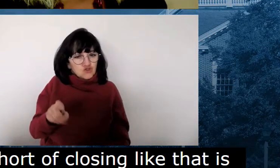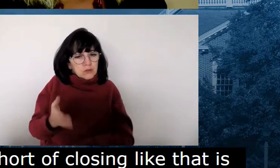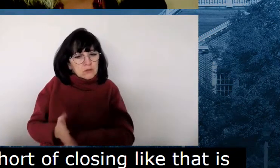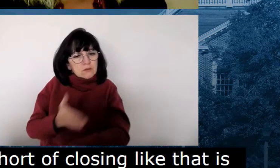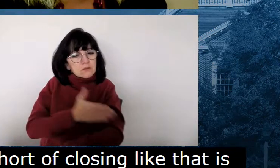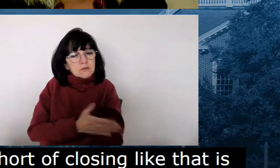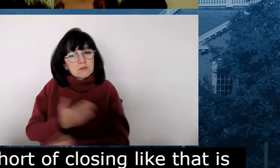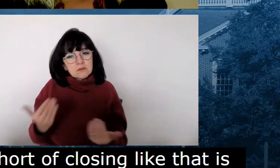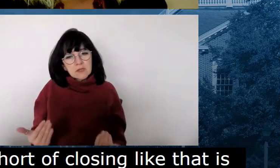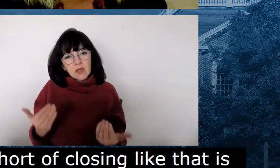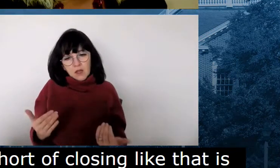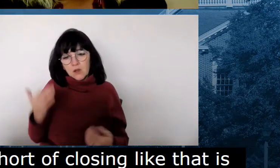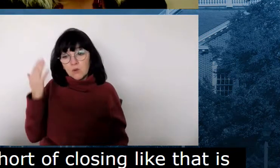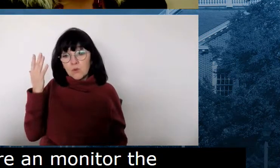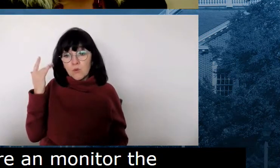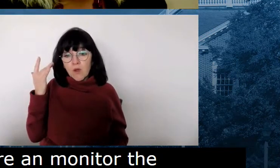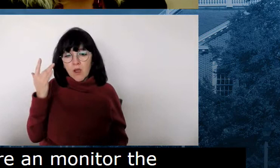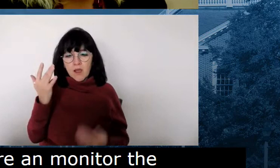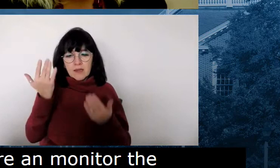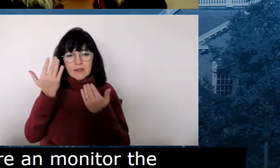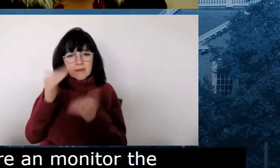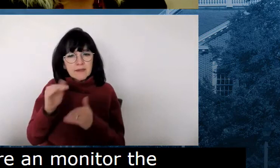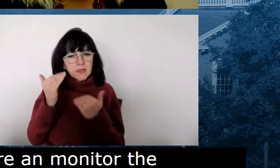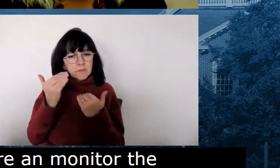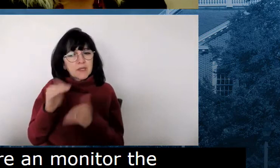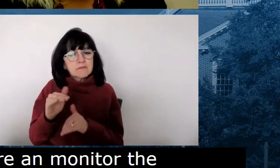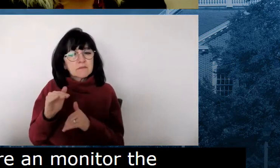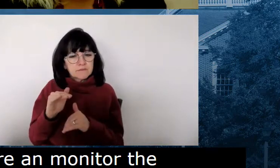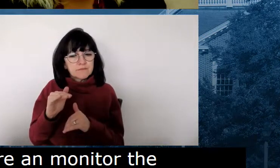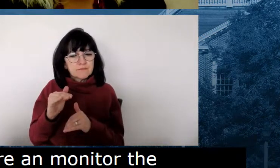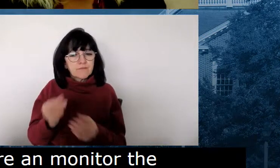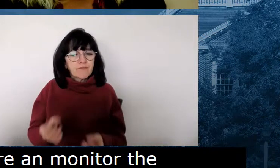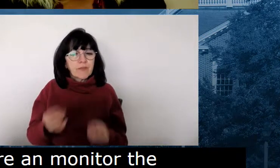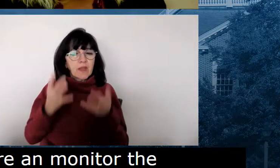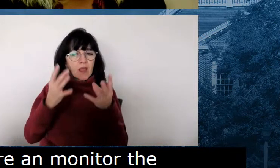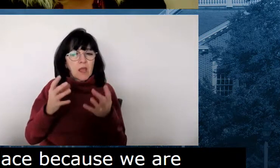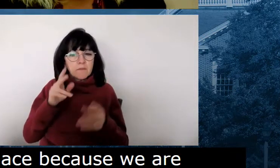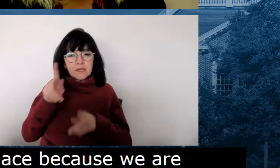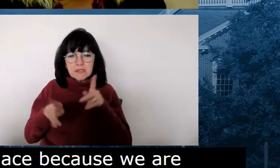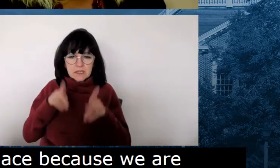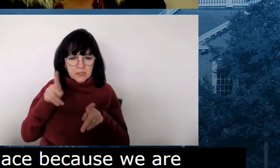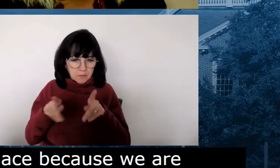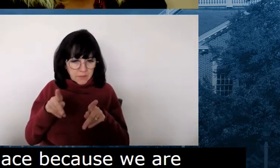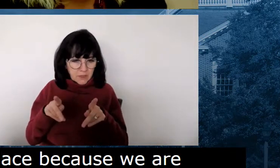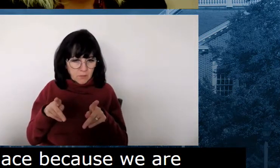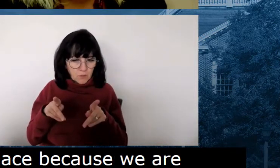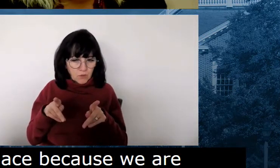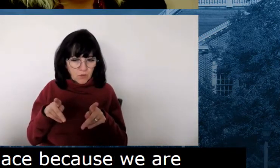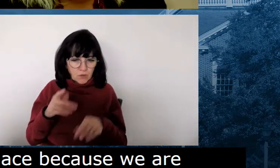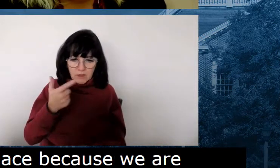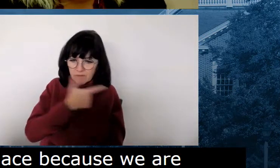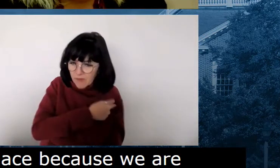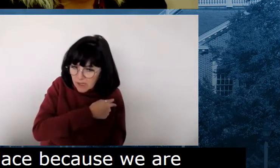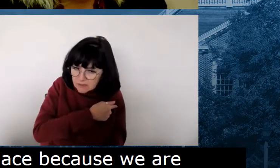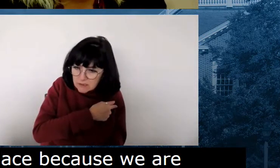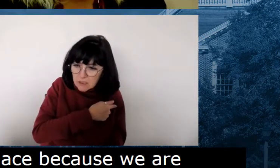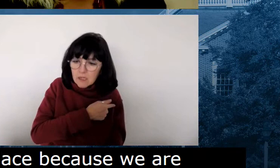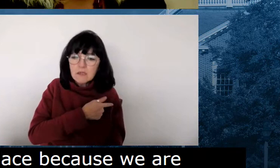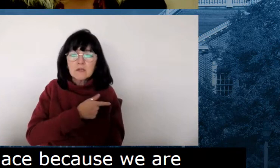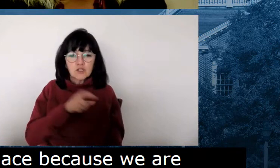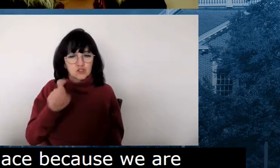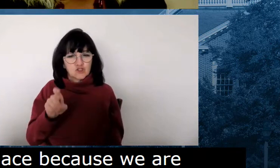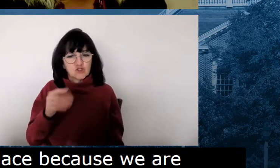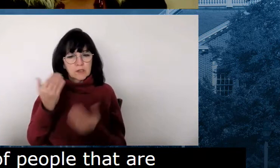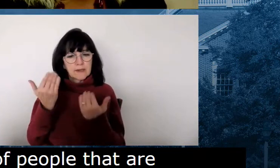we're limiting with the number and percentage of people that are vaccinated, the exposure that